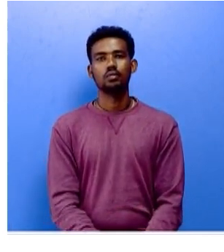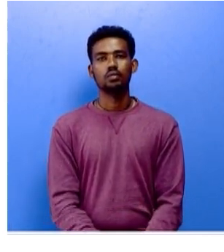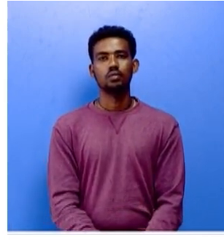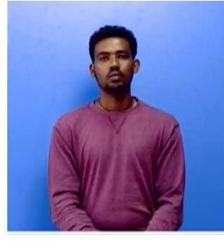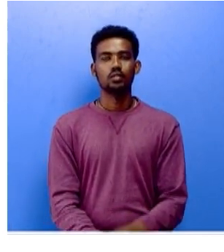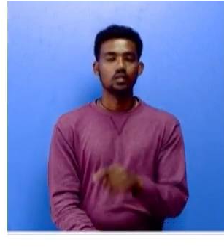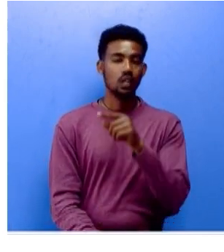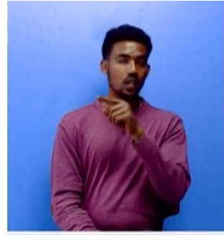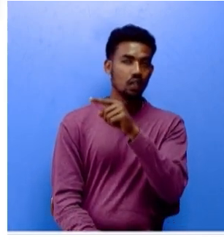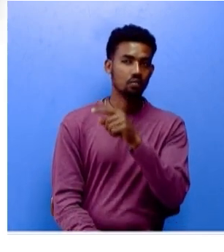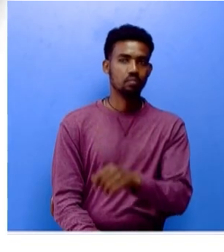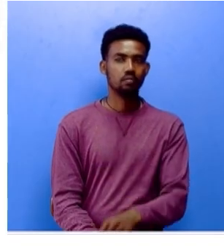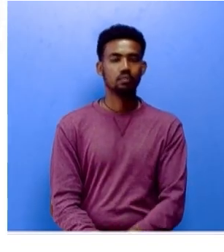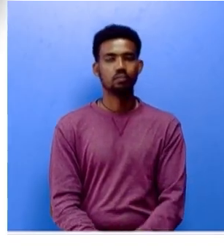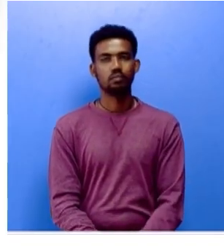him,